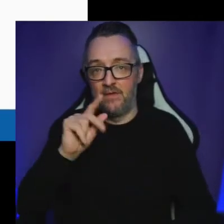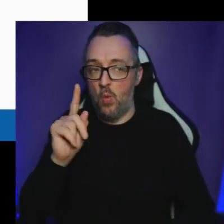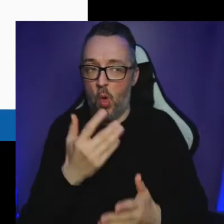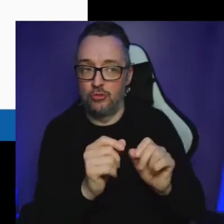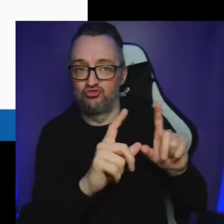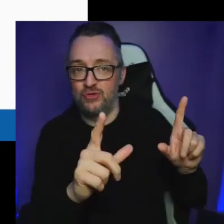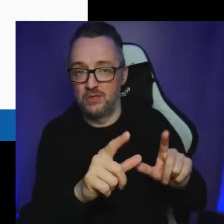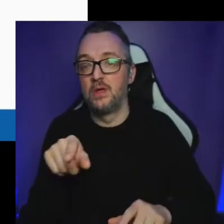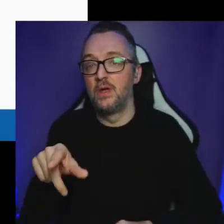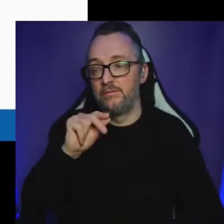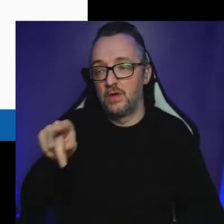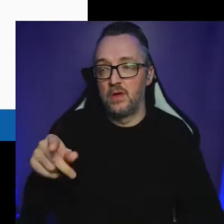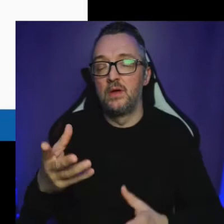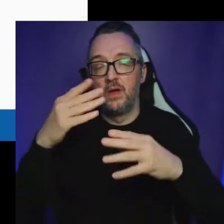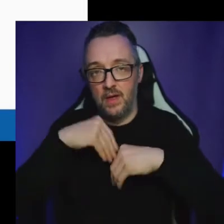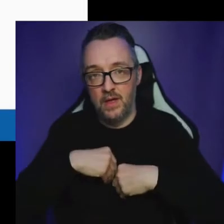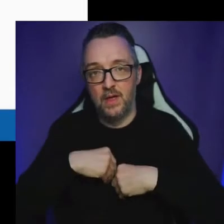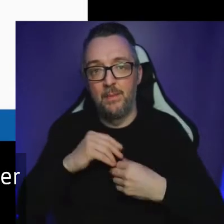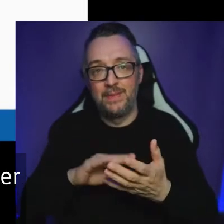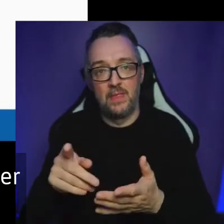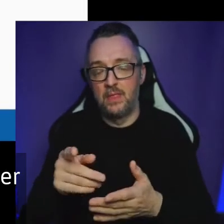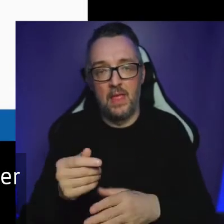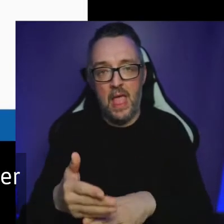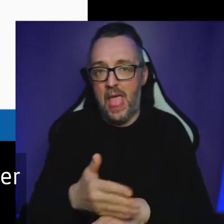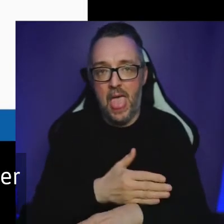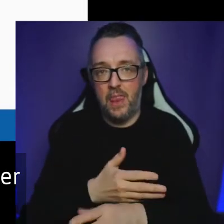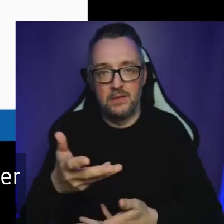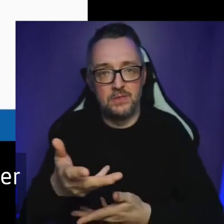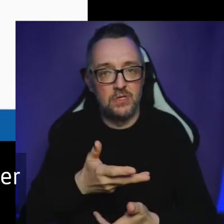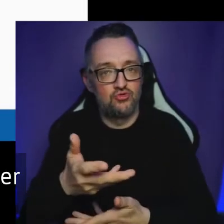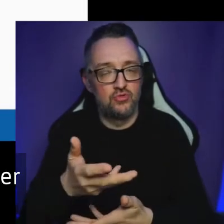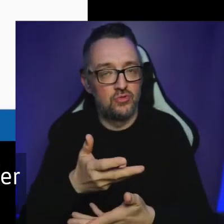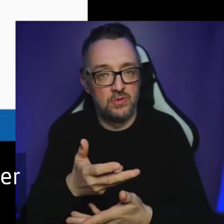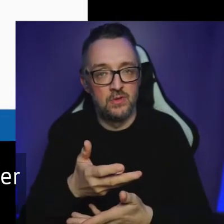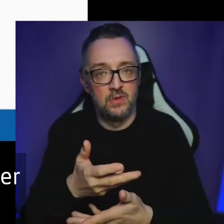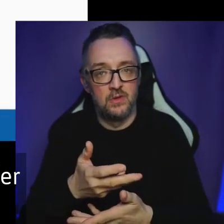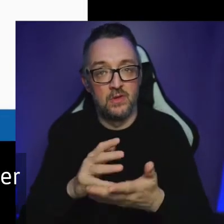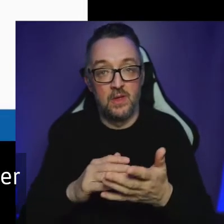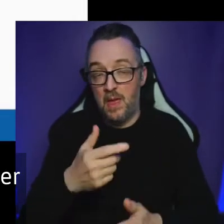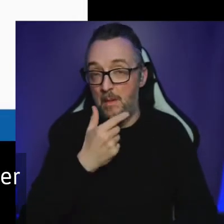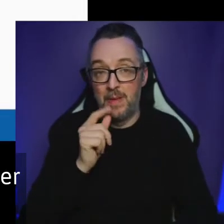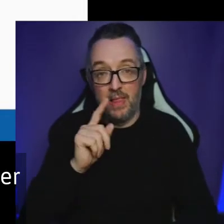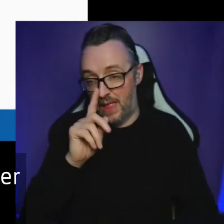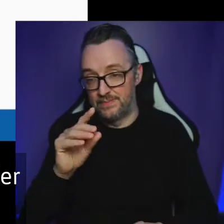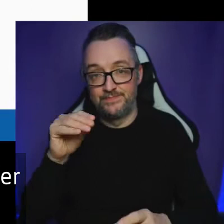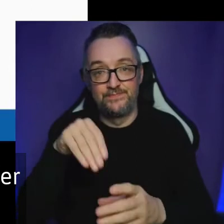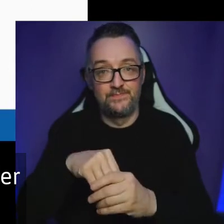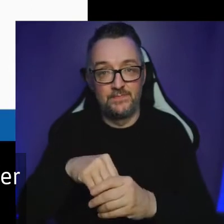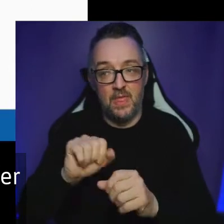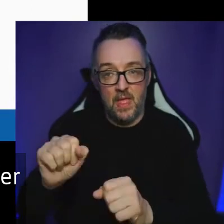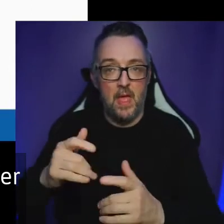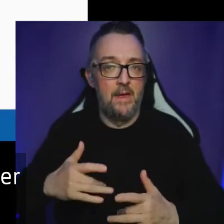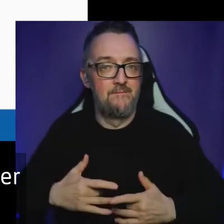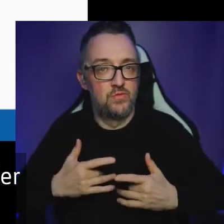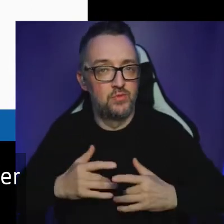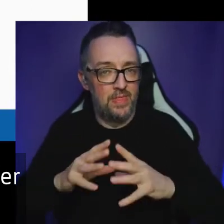helpful because it starts that early discussion, so we can kind of we can get people, screen reader users' thoughts on the whole